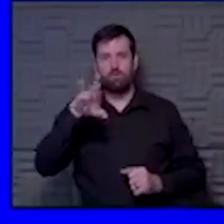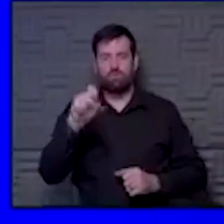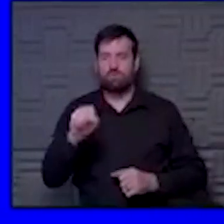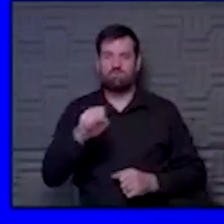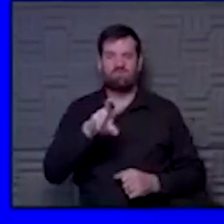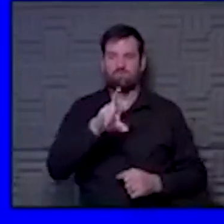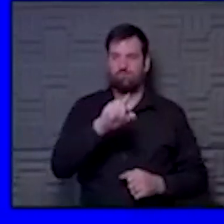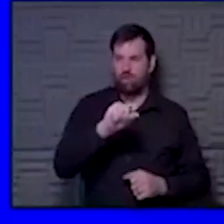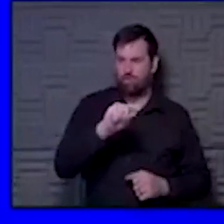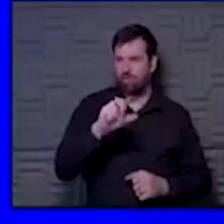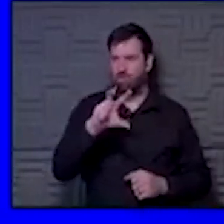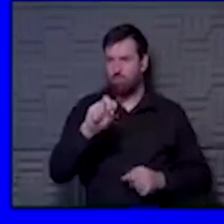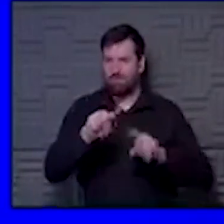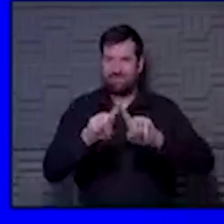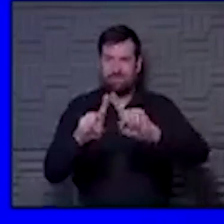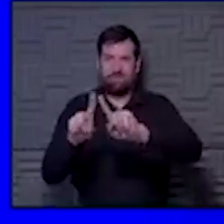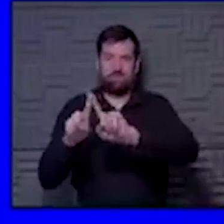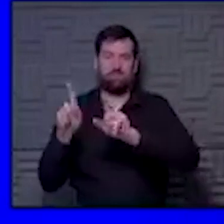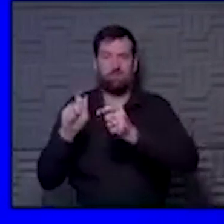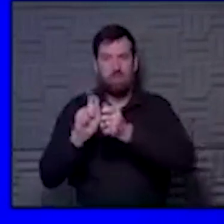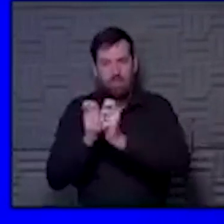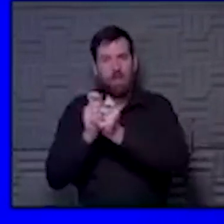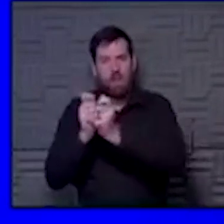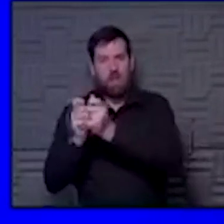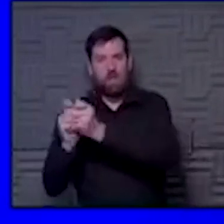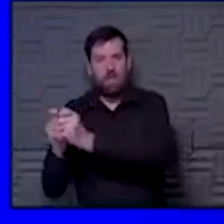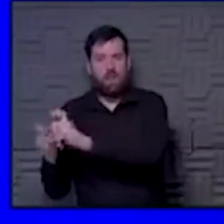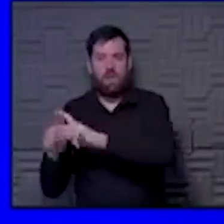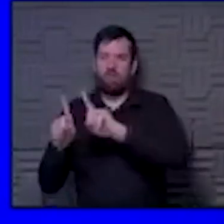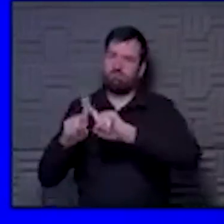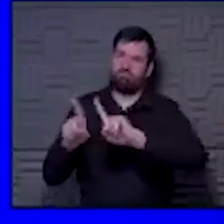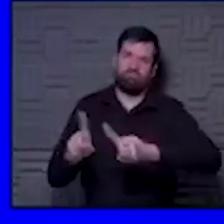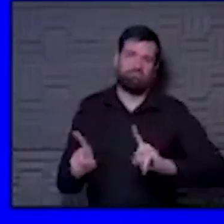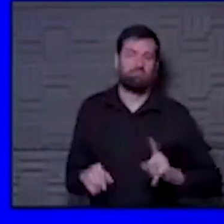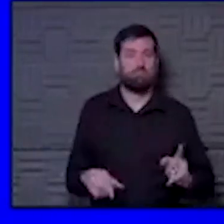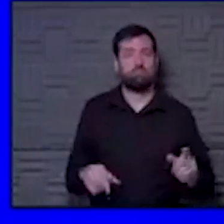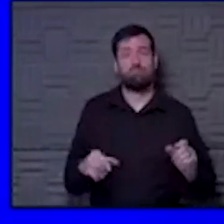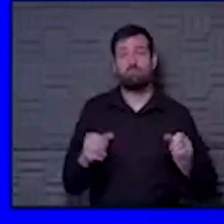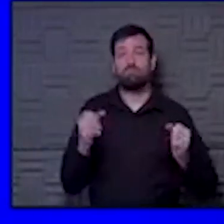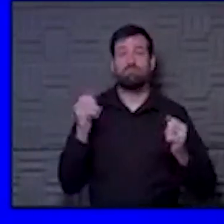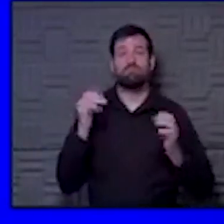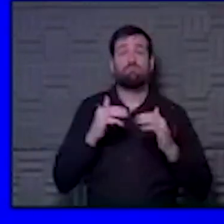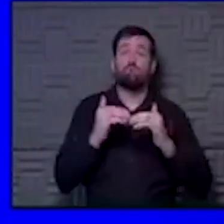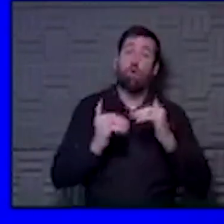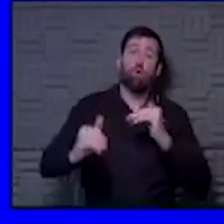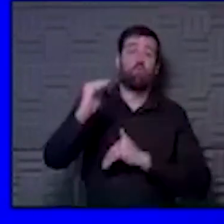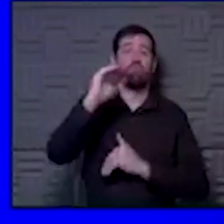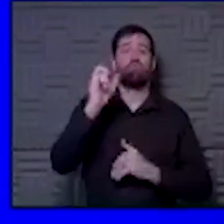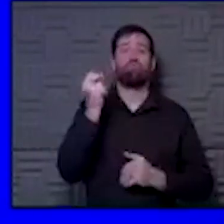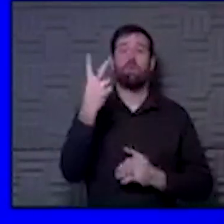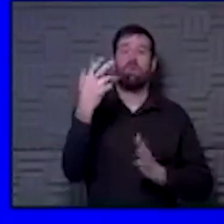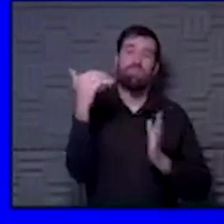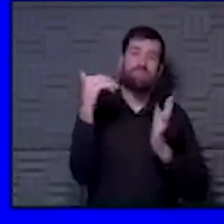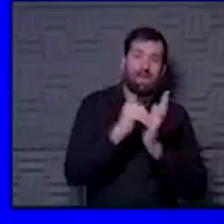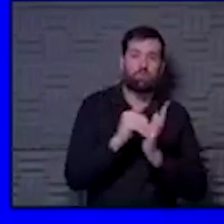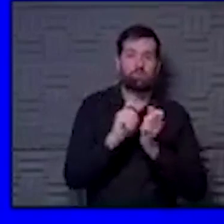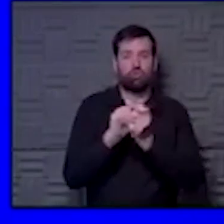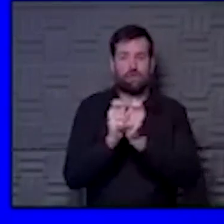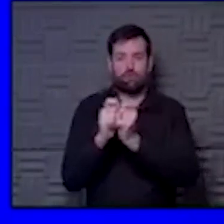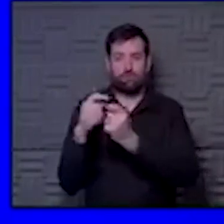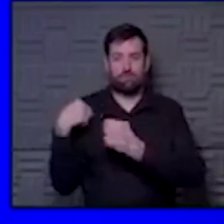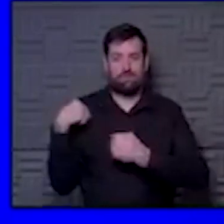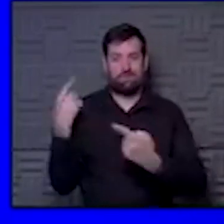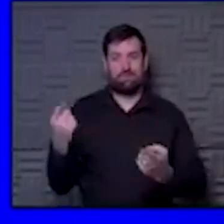30 bases different. They have mutations than every other isolate almost. There have been over 12,000 mutations or changes from the